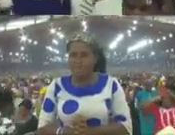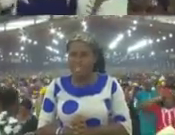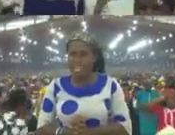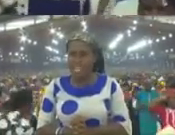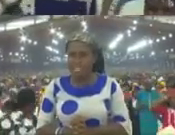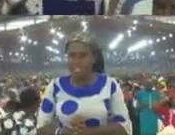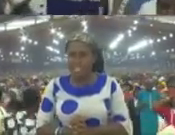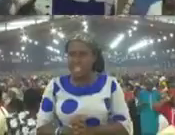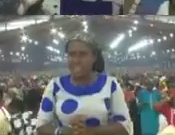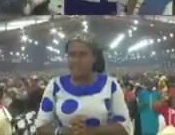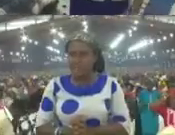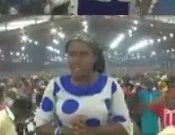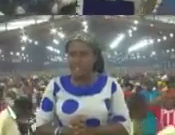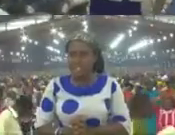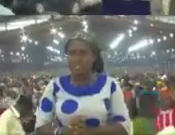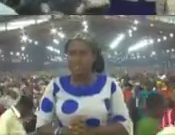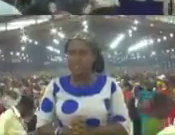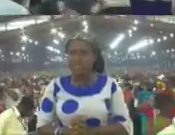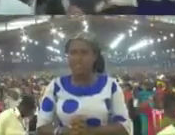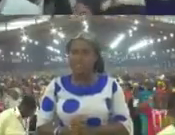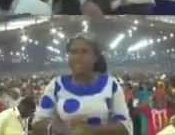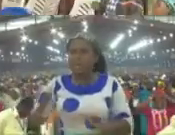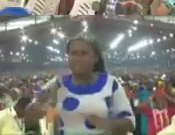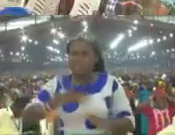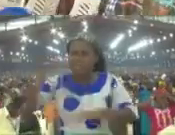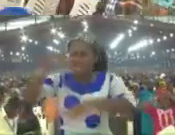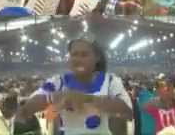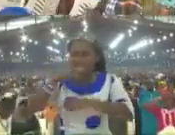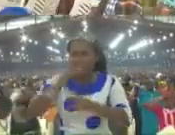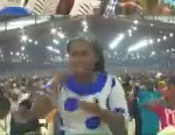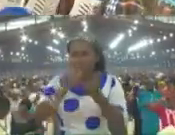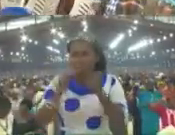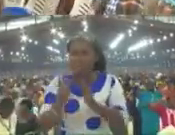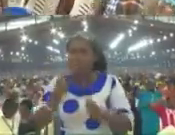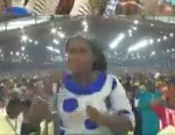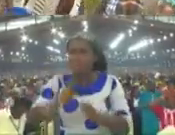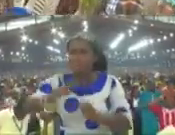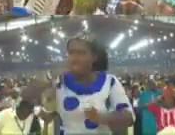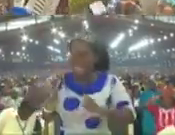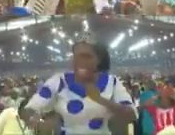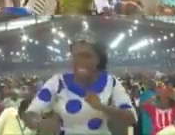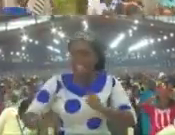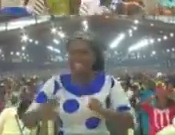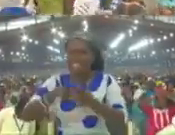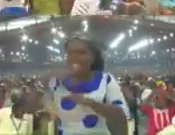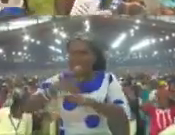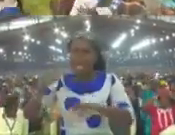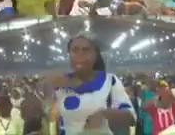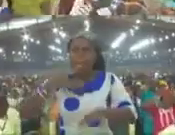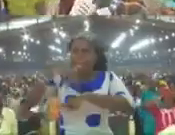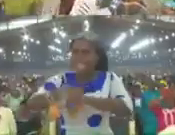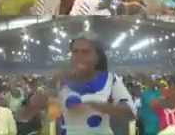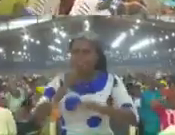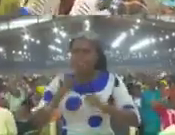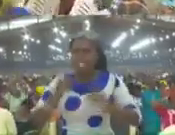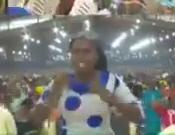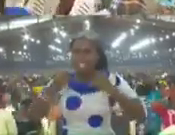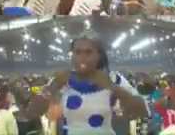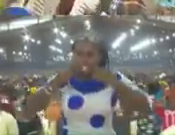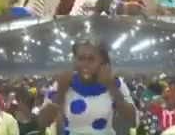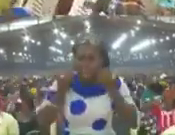My night of suffering must end tonight. My night of shame must end